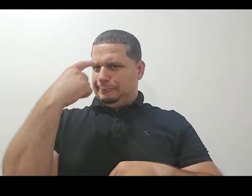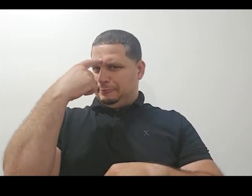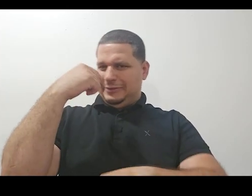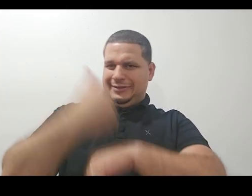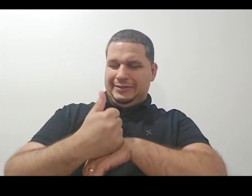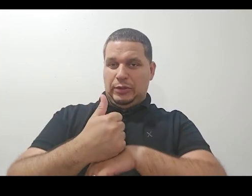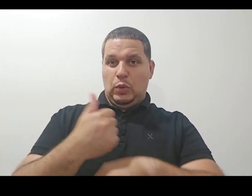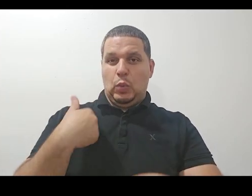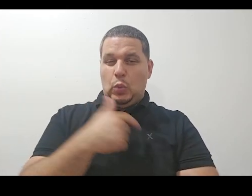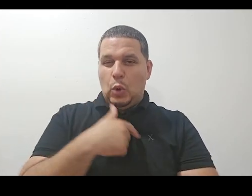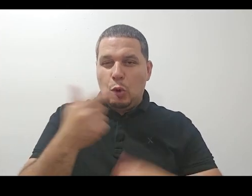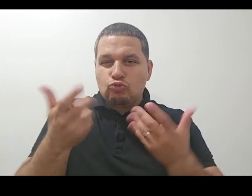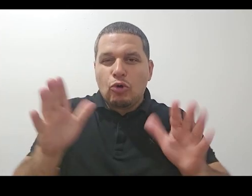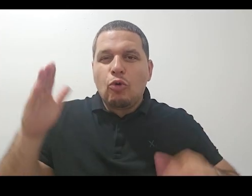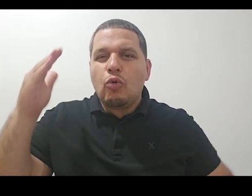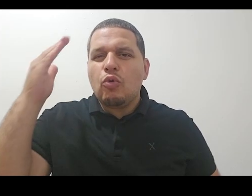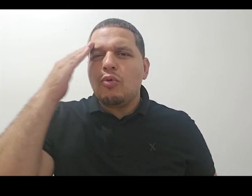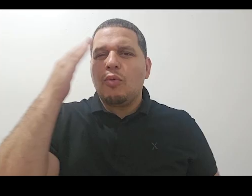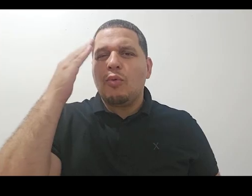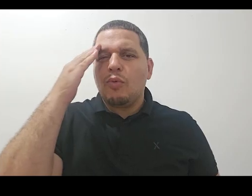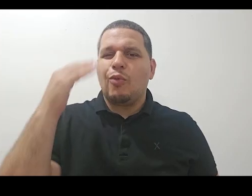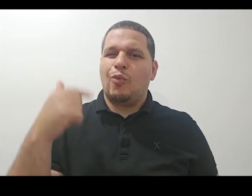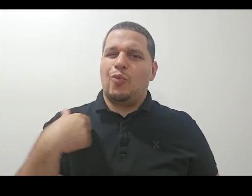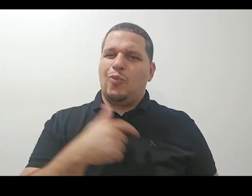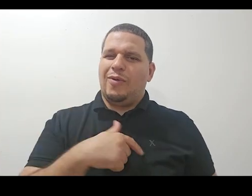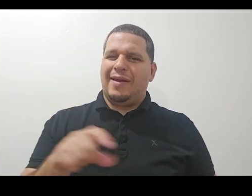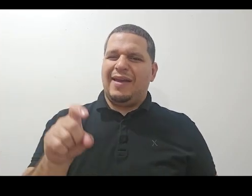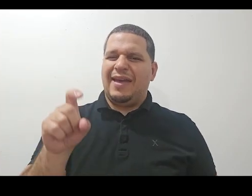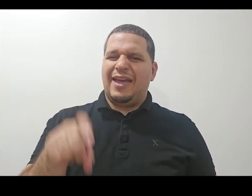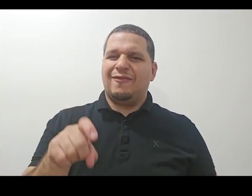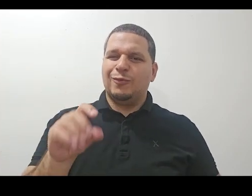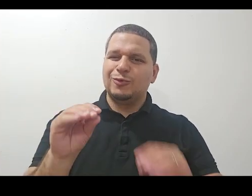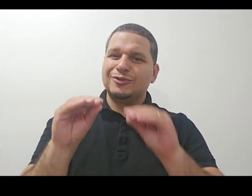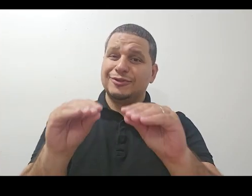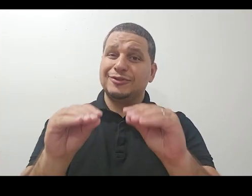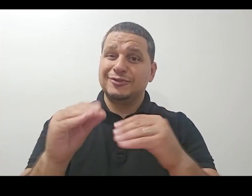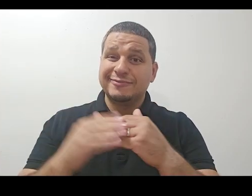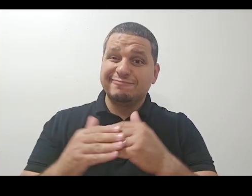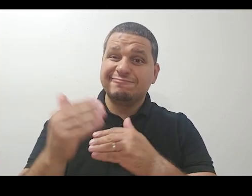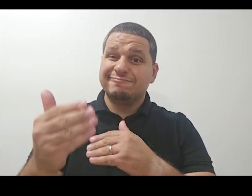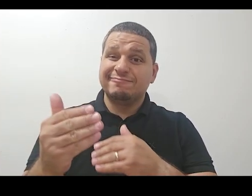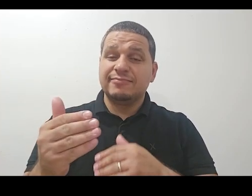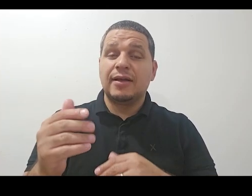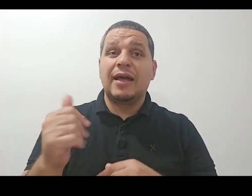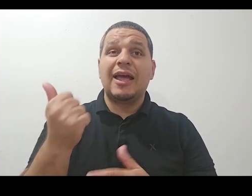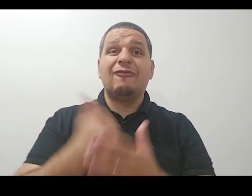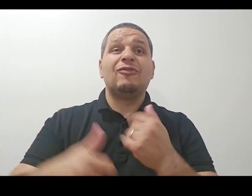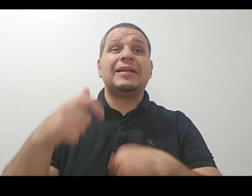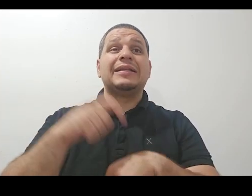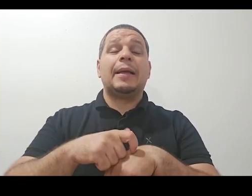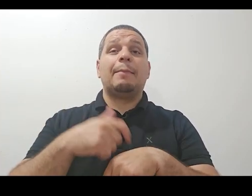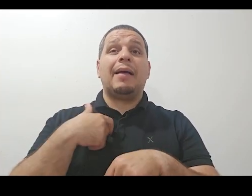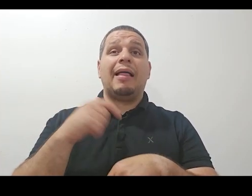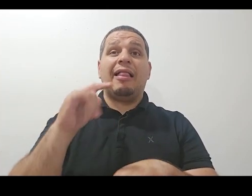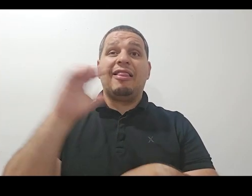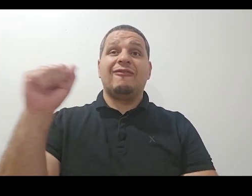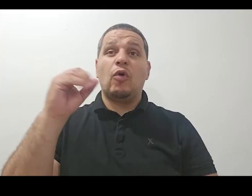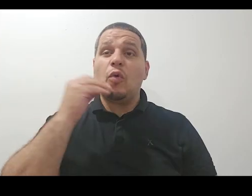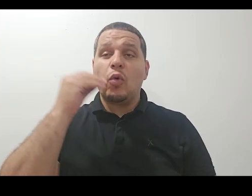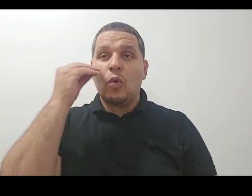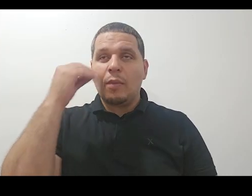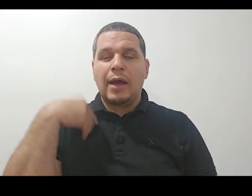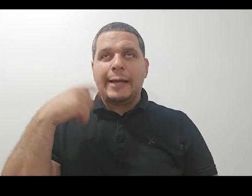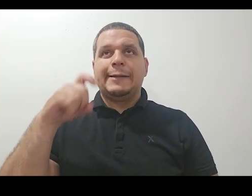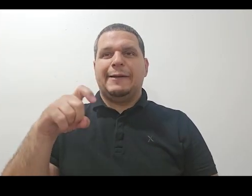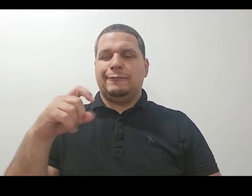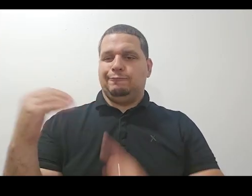where we know that we also have to teach. Every time I leave home, I realize, and I have to tell myself